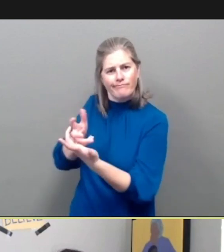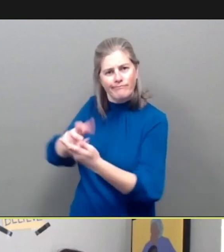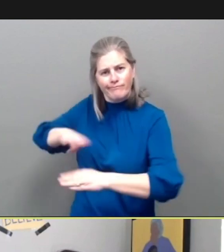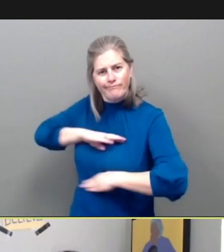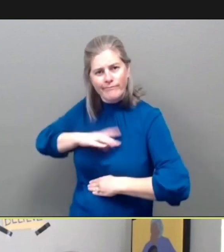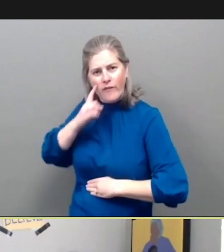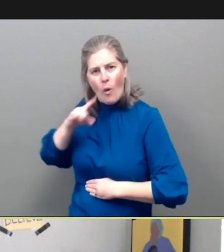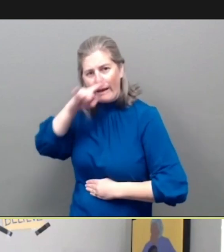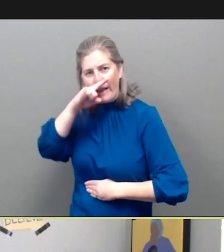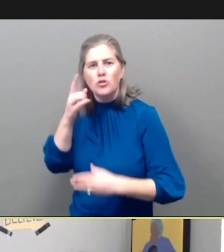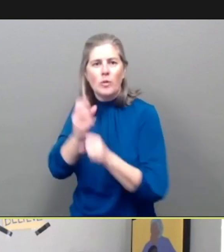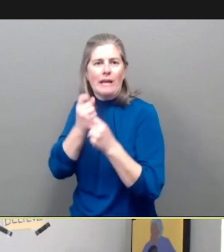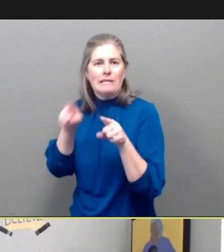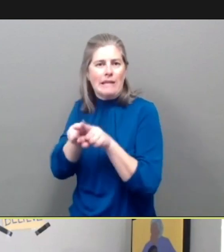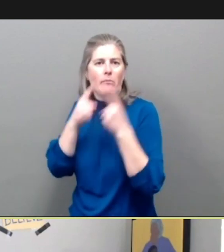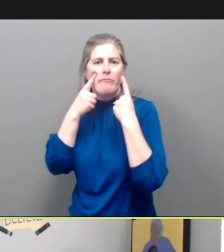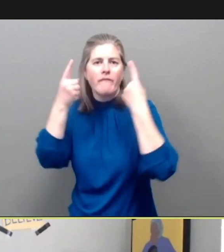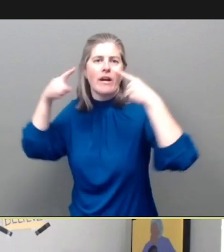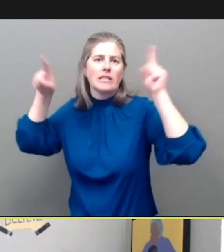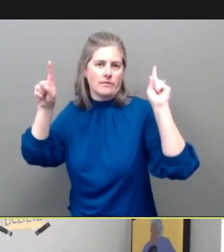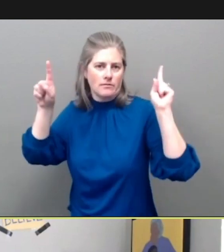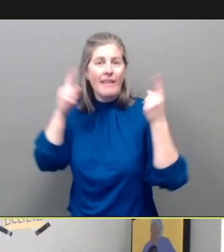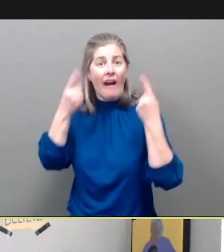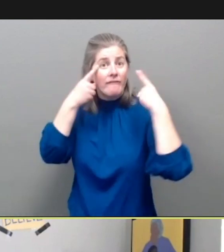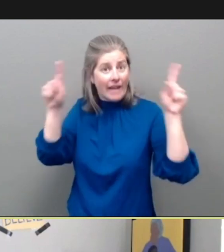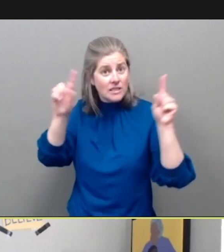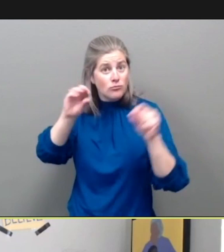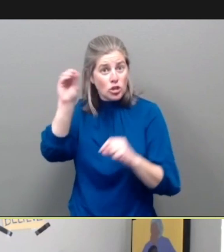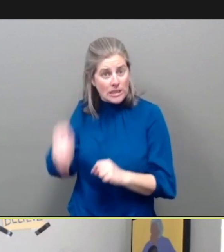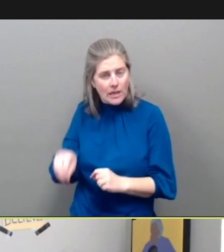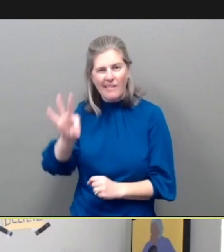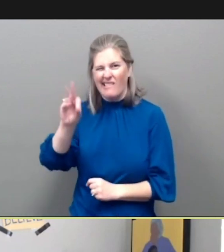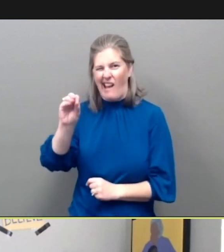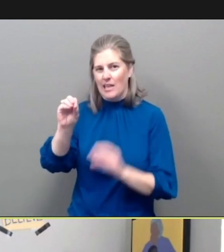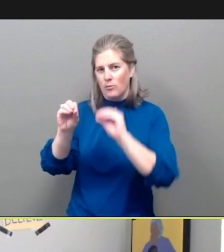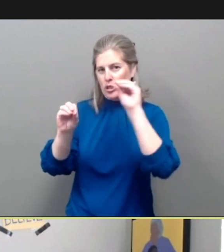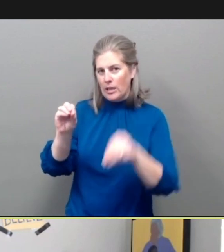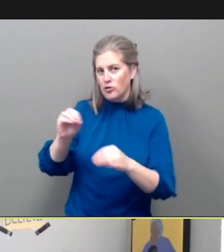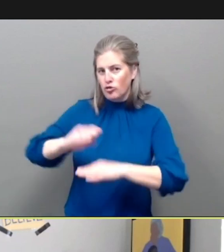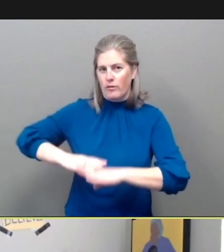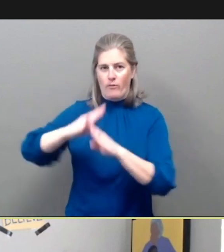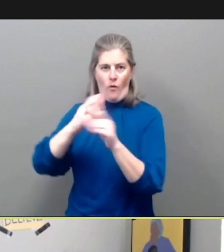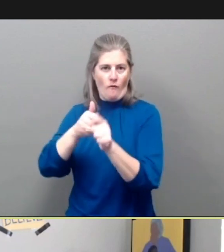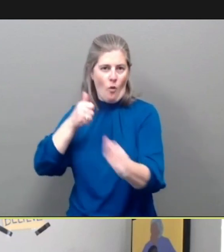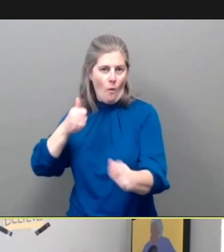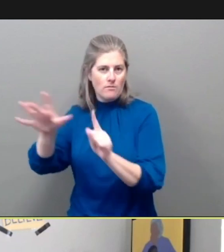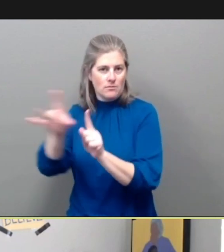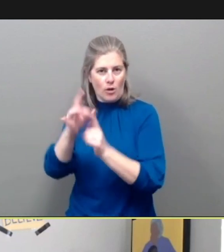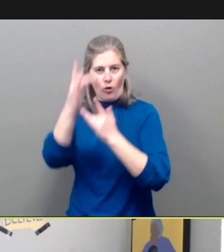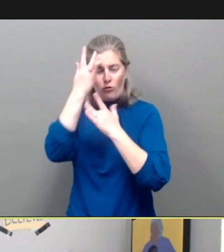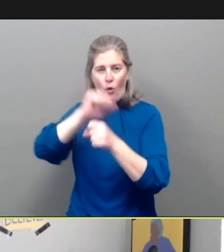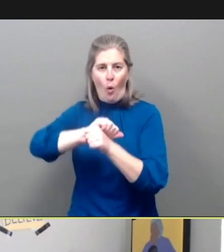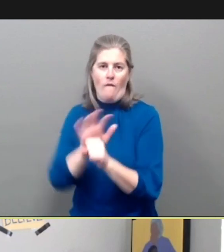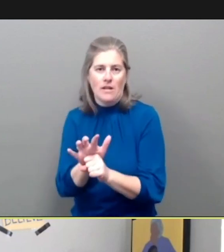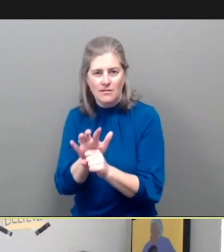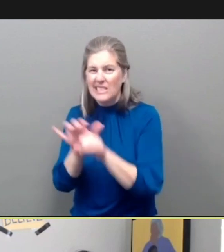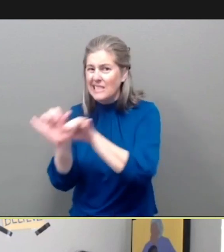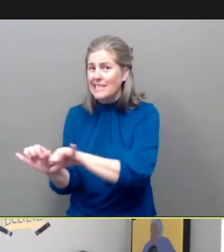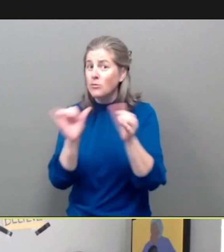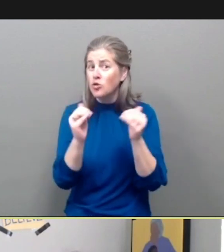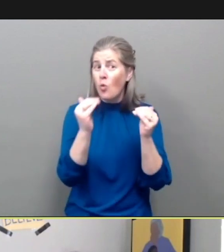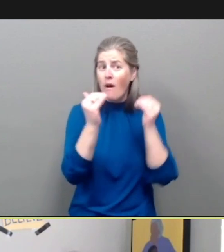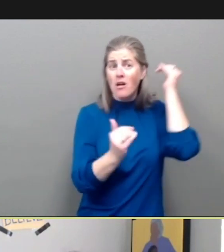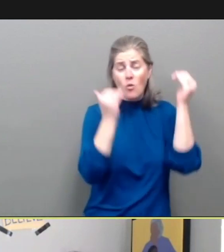that effectiveness, which was 90% to prevent COVID. So it's similar to the adult. It's a